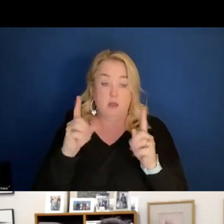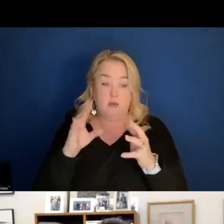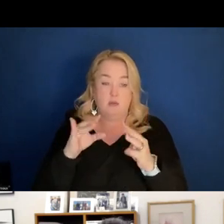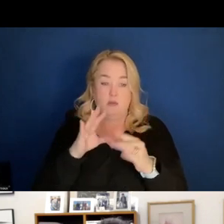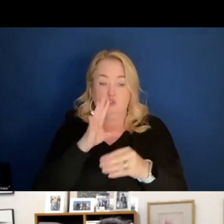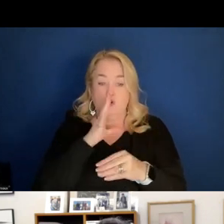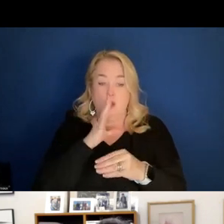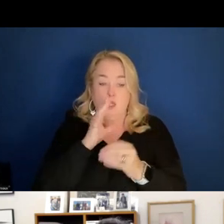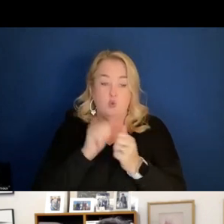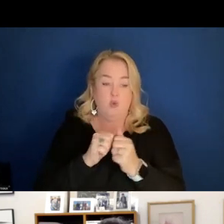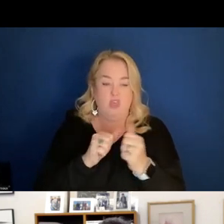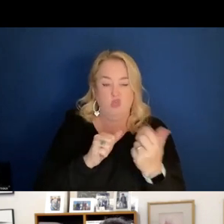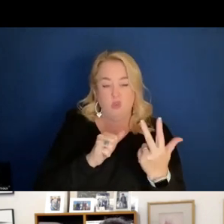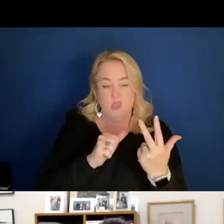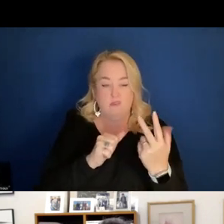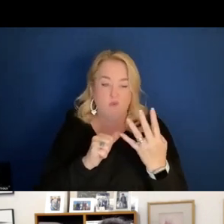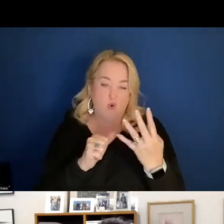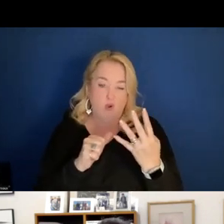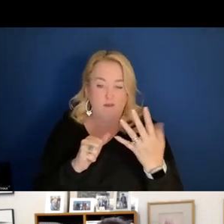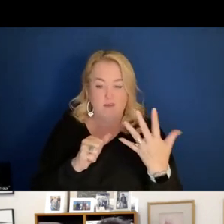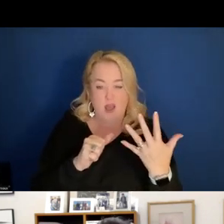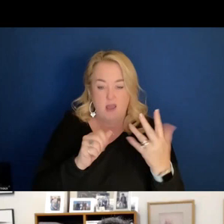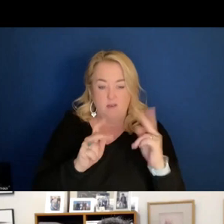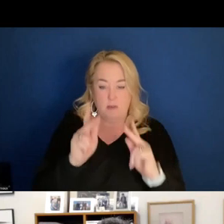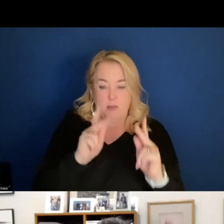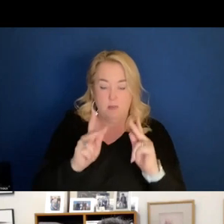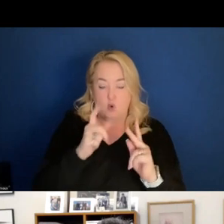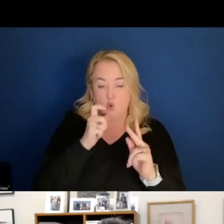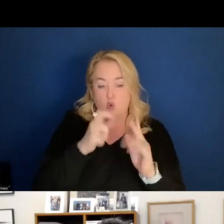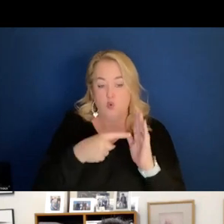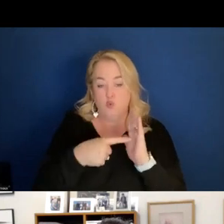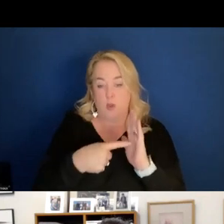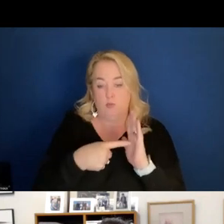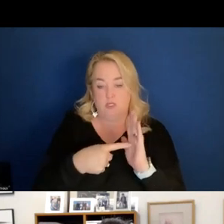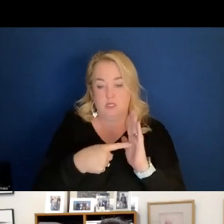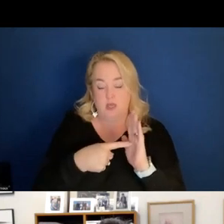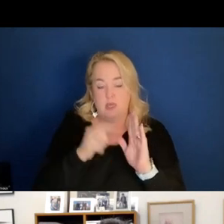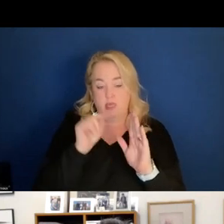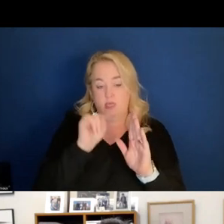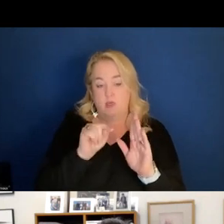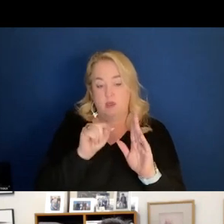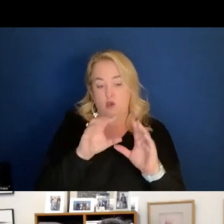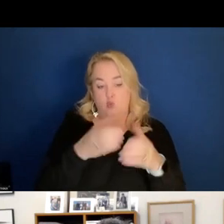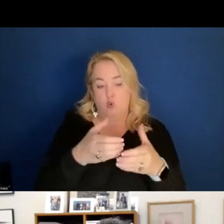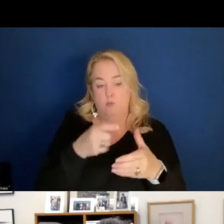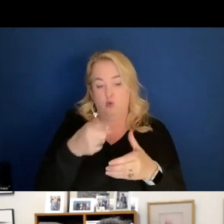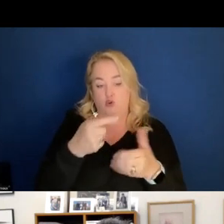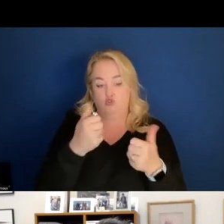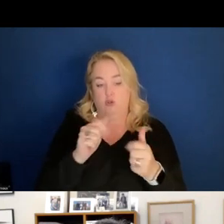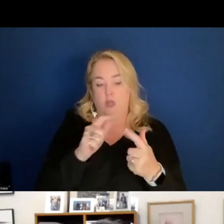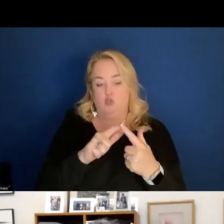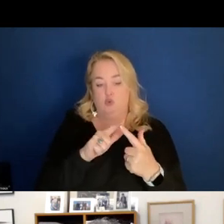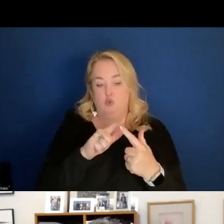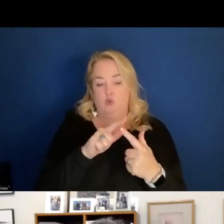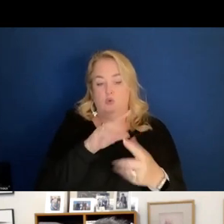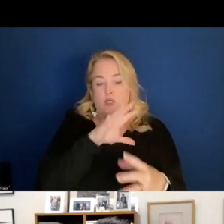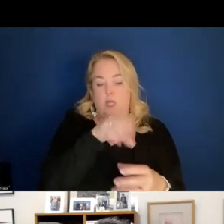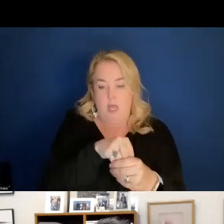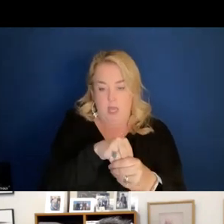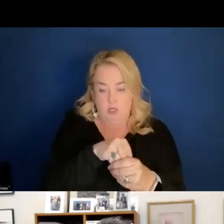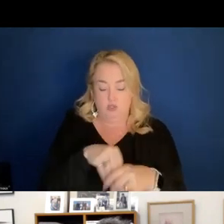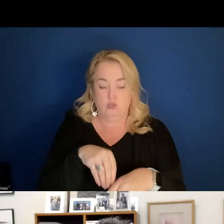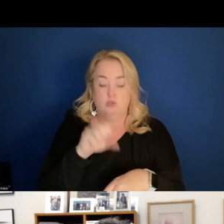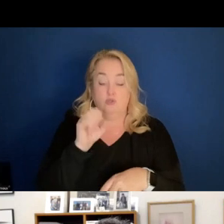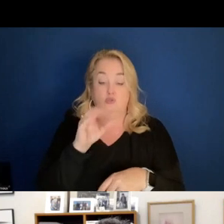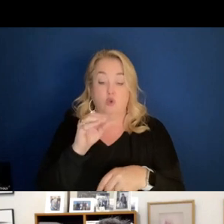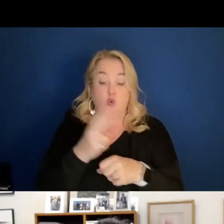talking to three or four or five people who represent the target audience that you're trying to reach can be really helpful. And then even